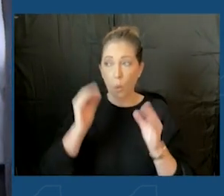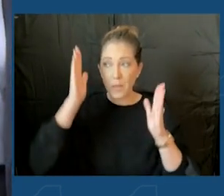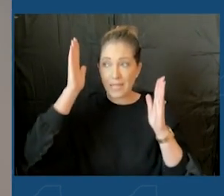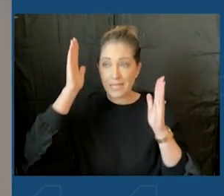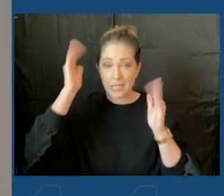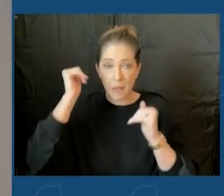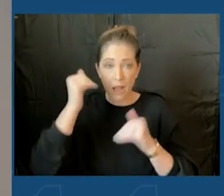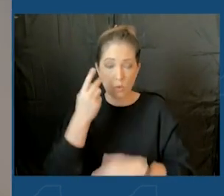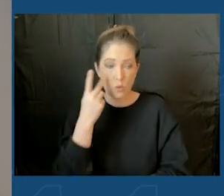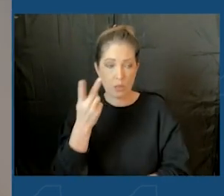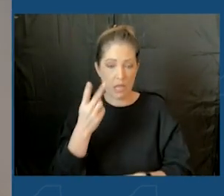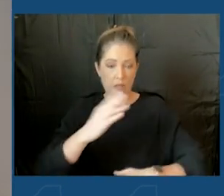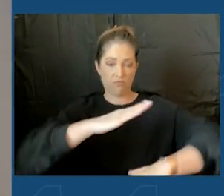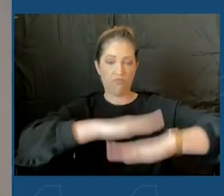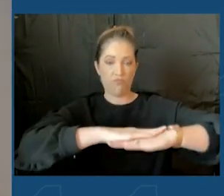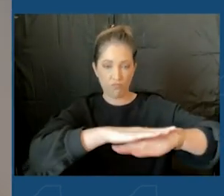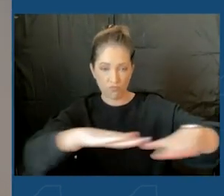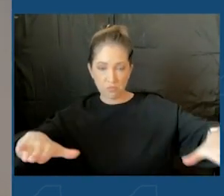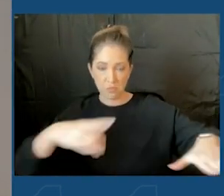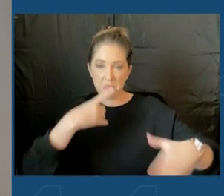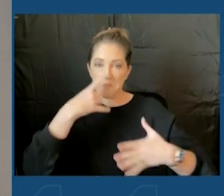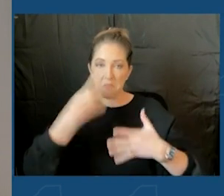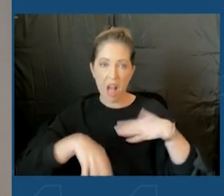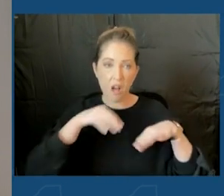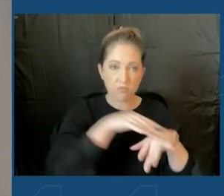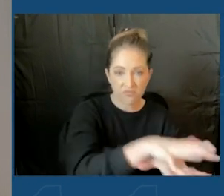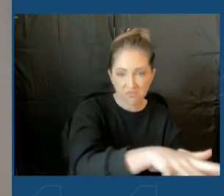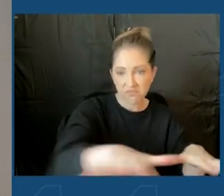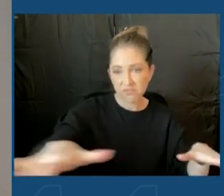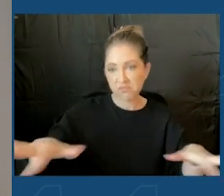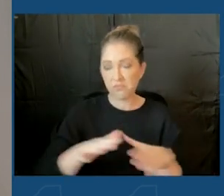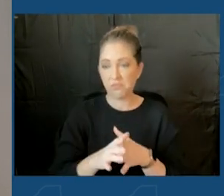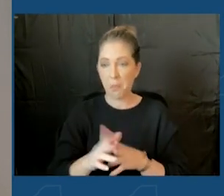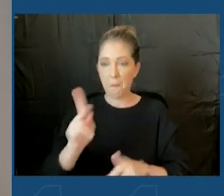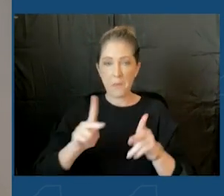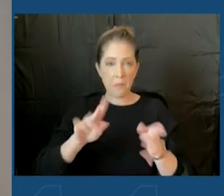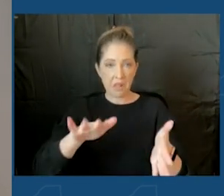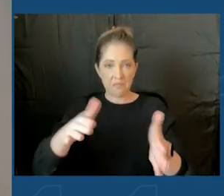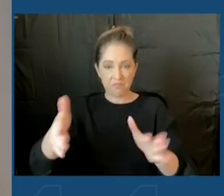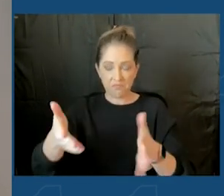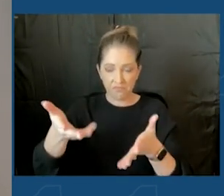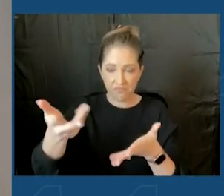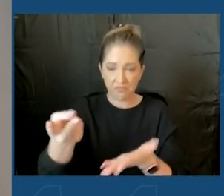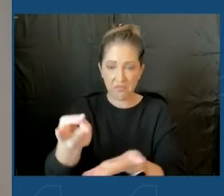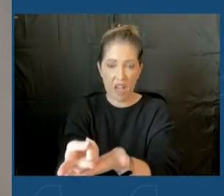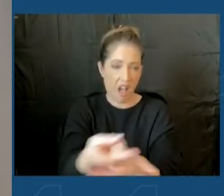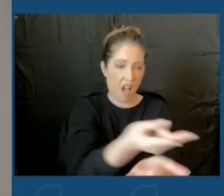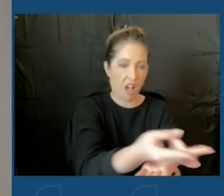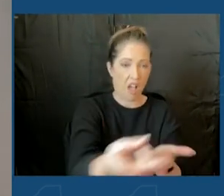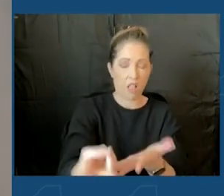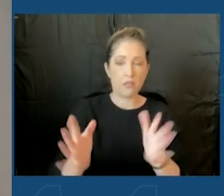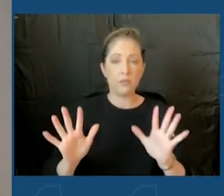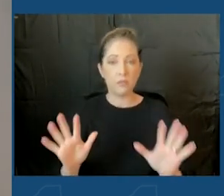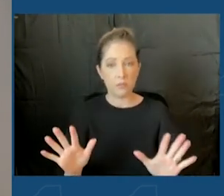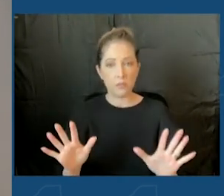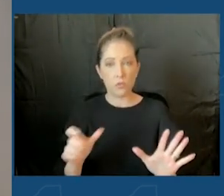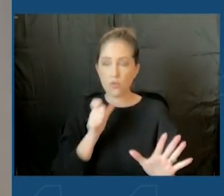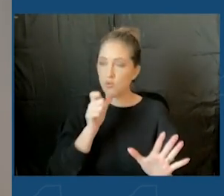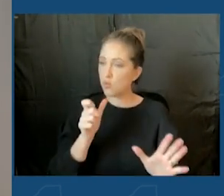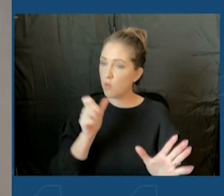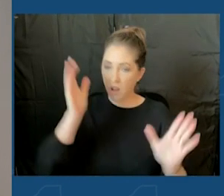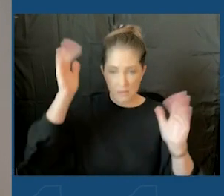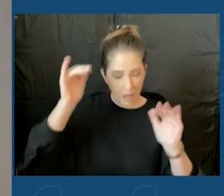or people on the ground with wounds. That was not what you expected. But you reacted like